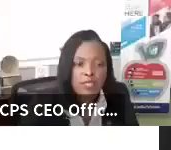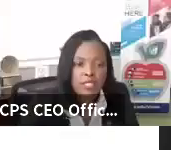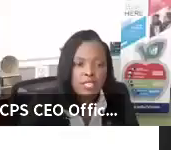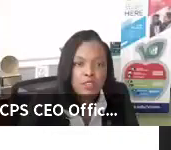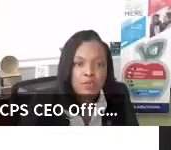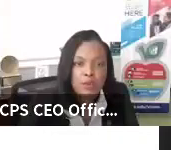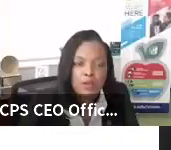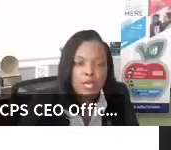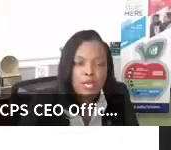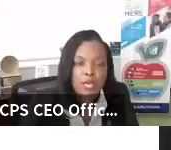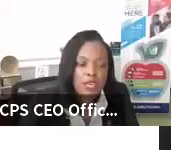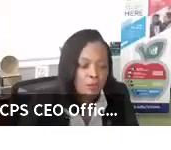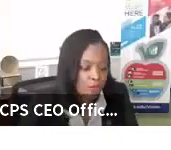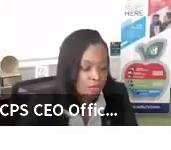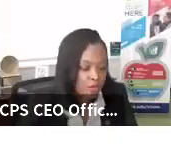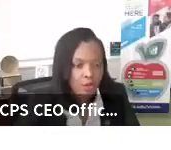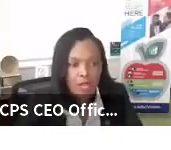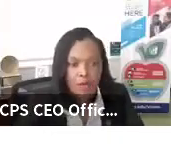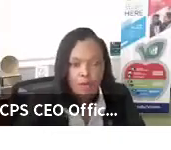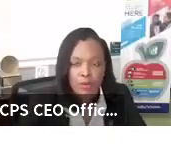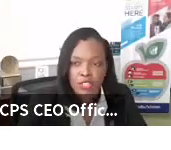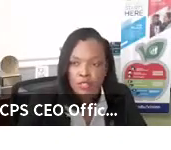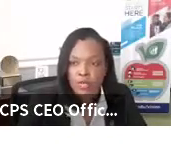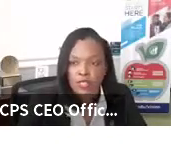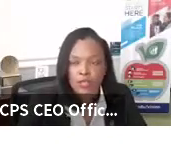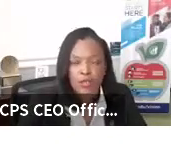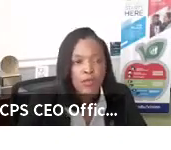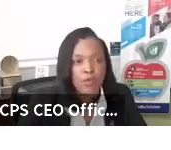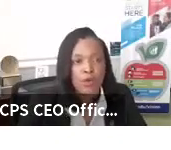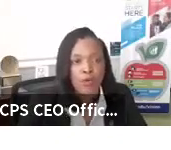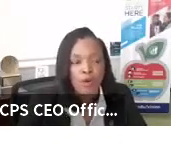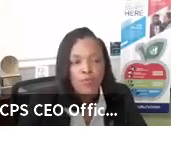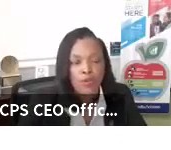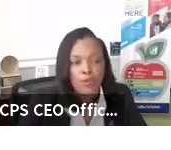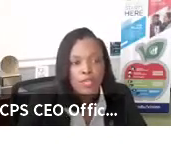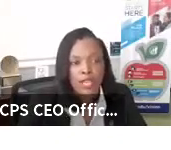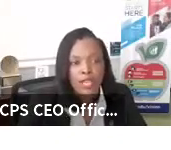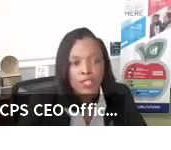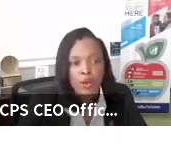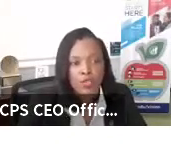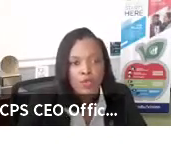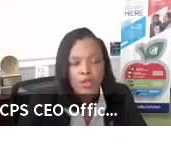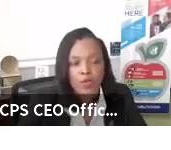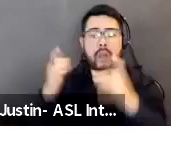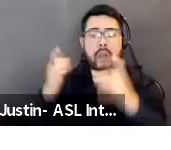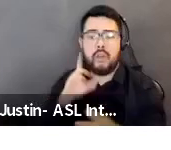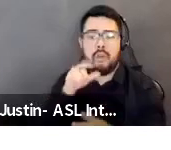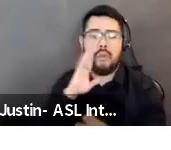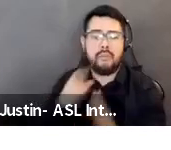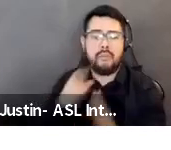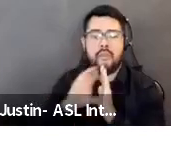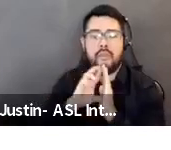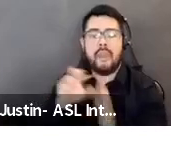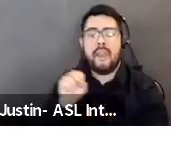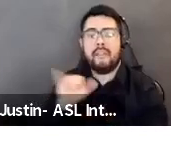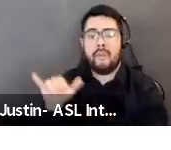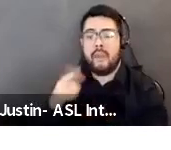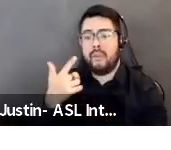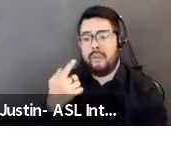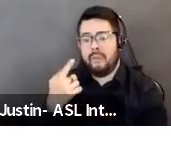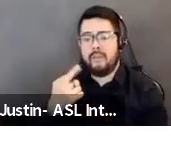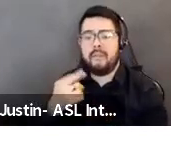with a presentation from heather wendell our budget director who will go over the sy21 operating